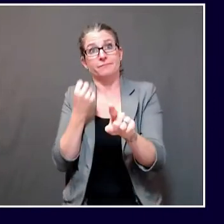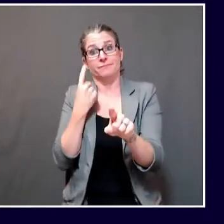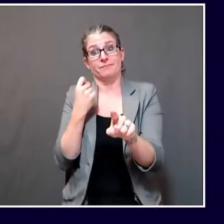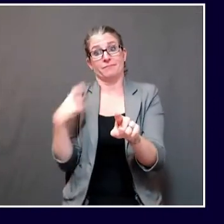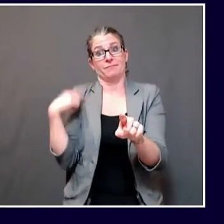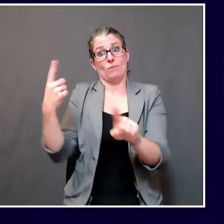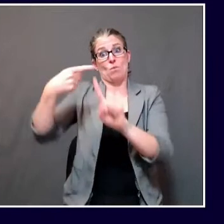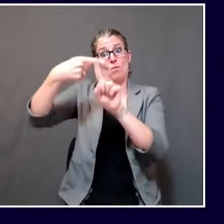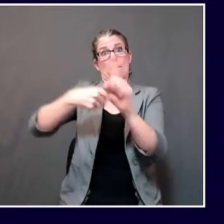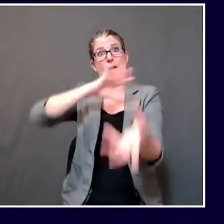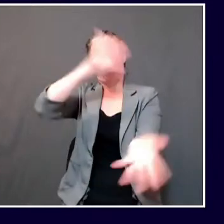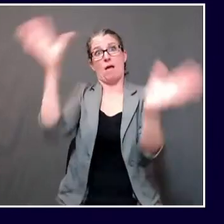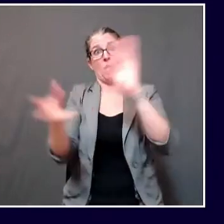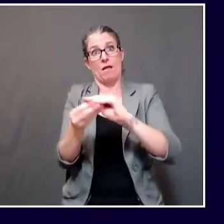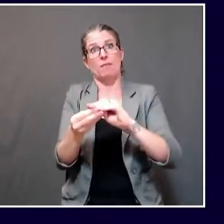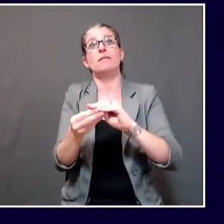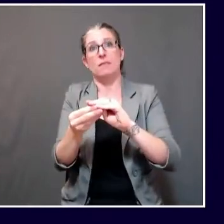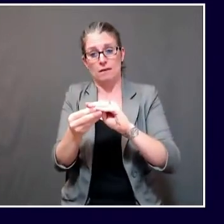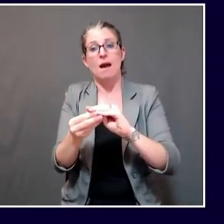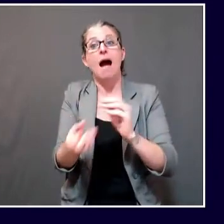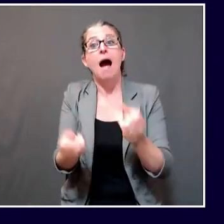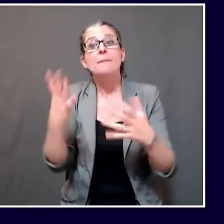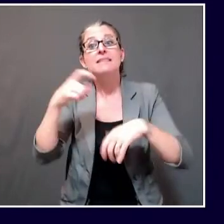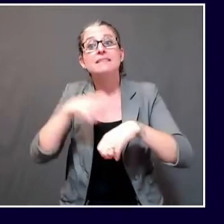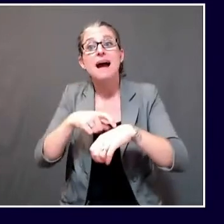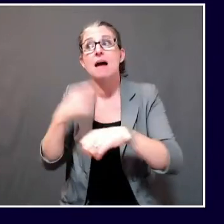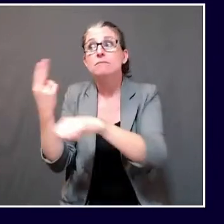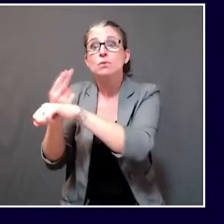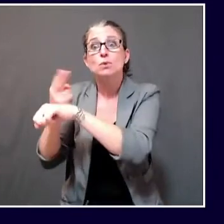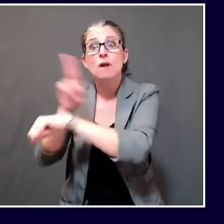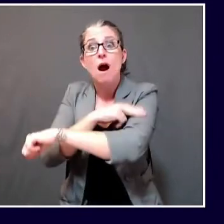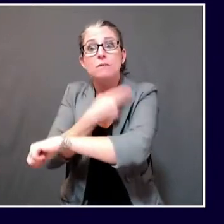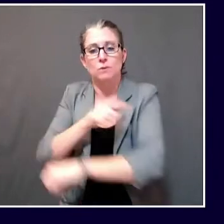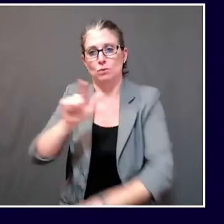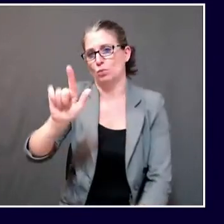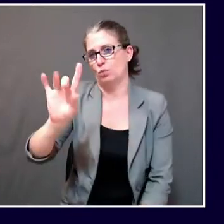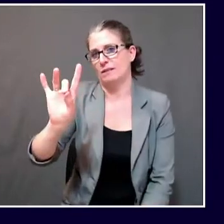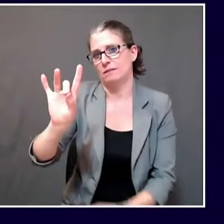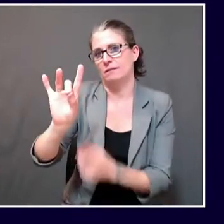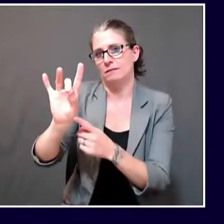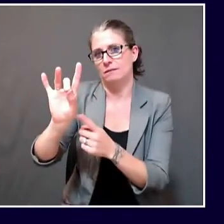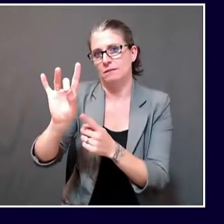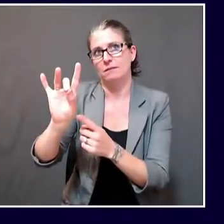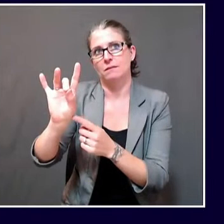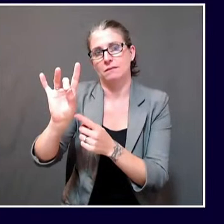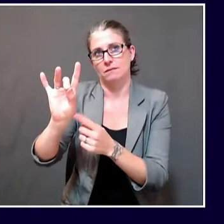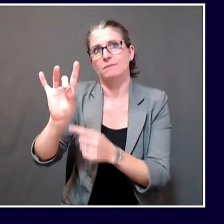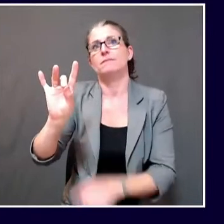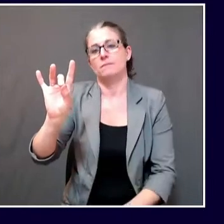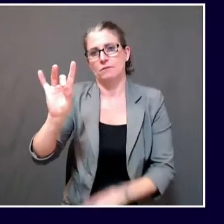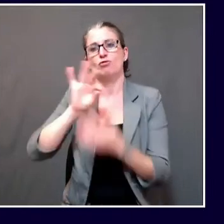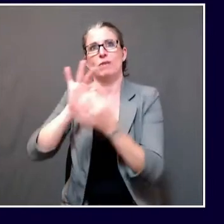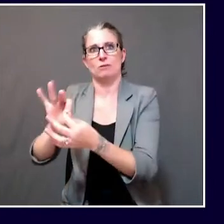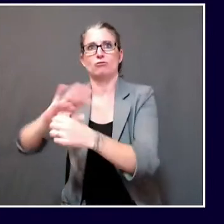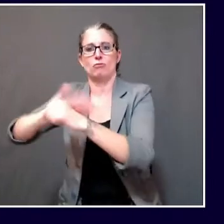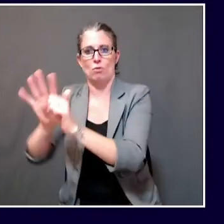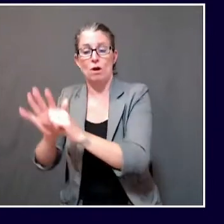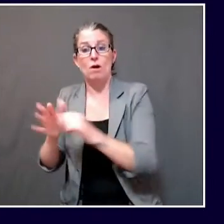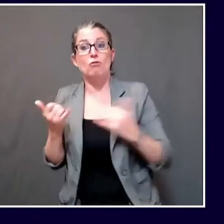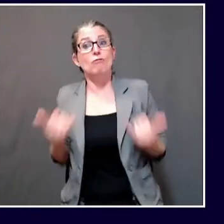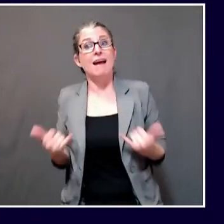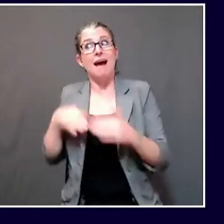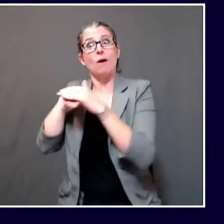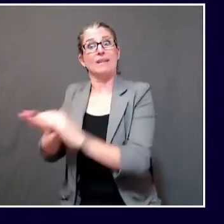hospitalized. Right now in the state, 7 individuals are currently hospitalized, one of whom is in the